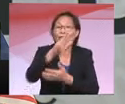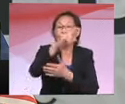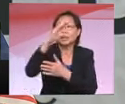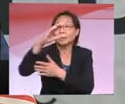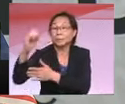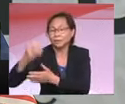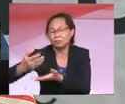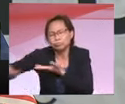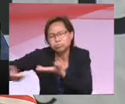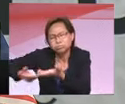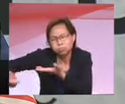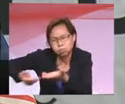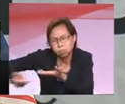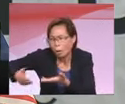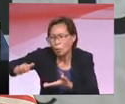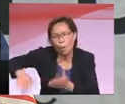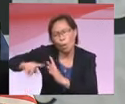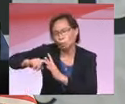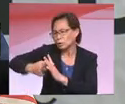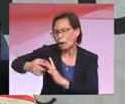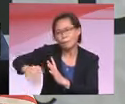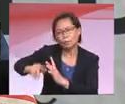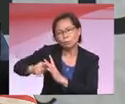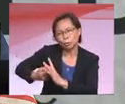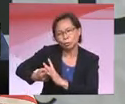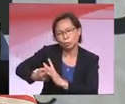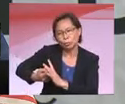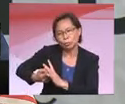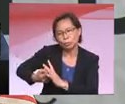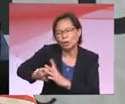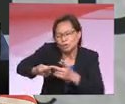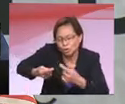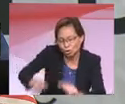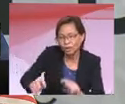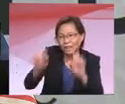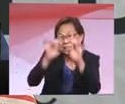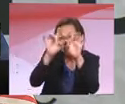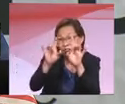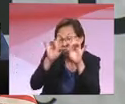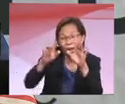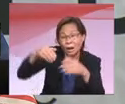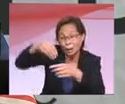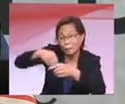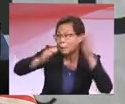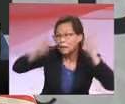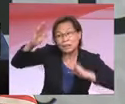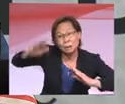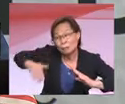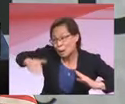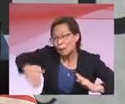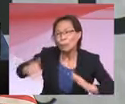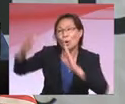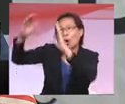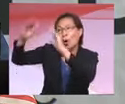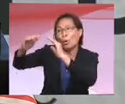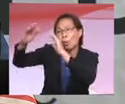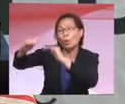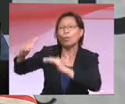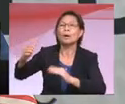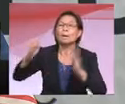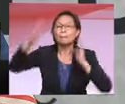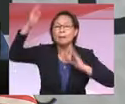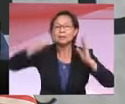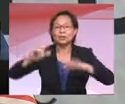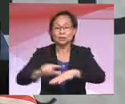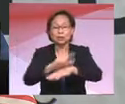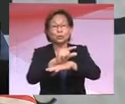far, but we have not started any phase three clinical trial in Malaysia. So we hope that we can be considered to